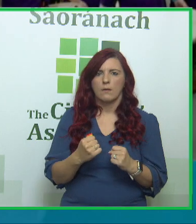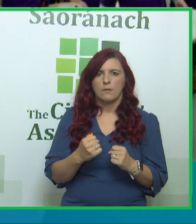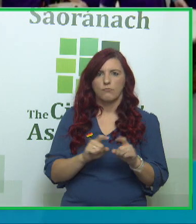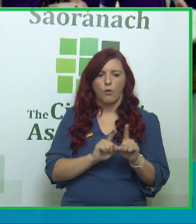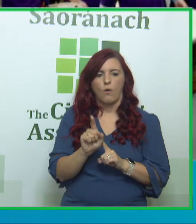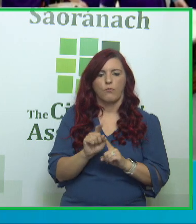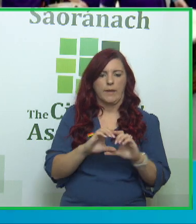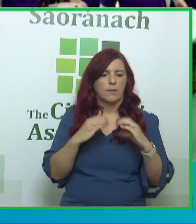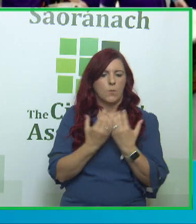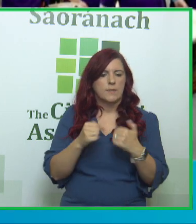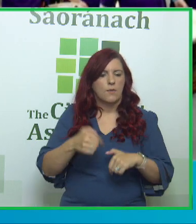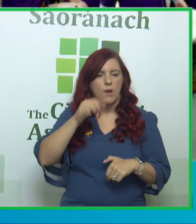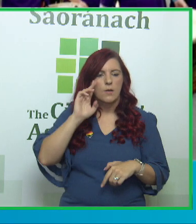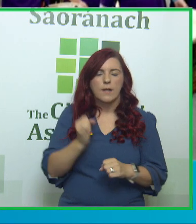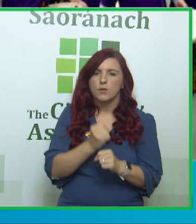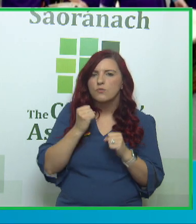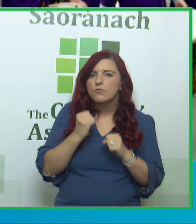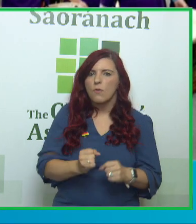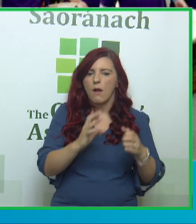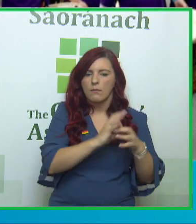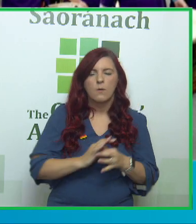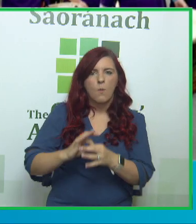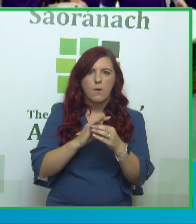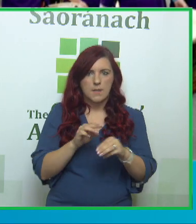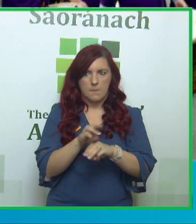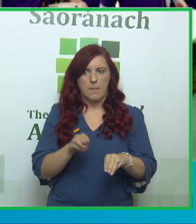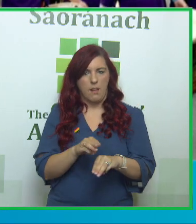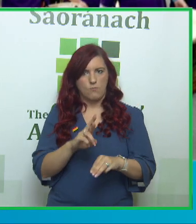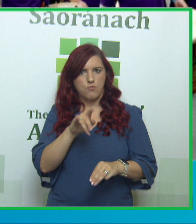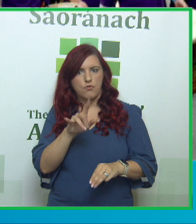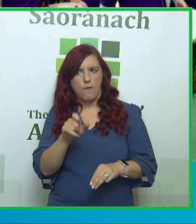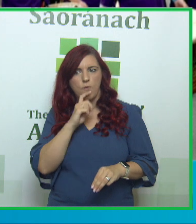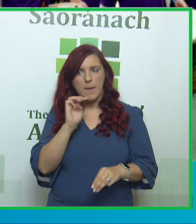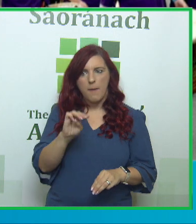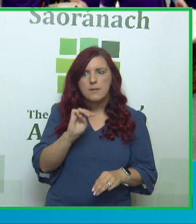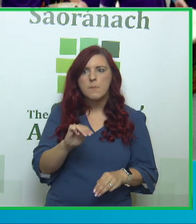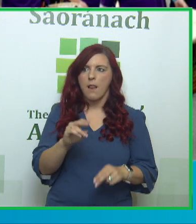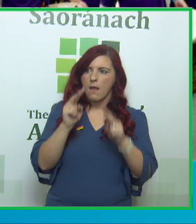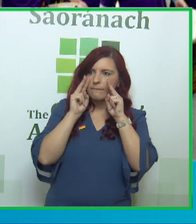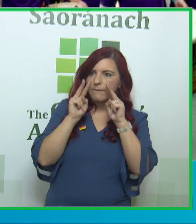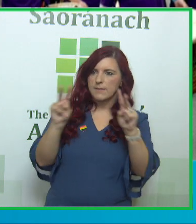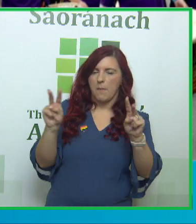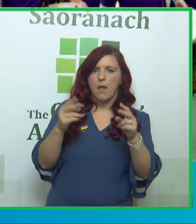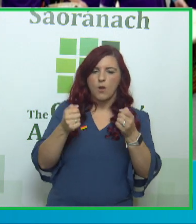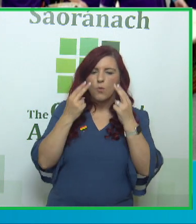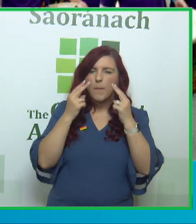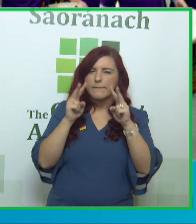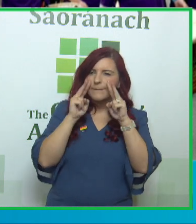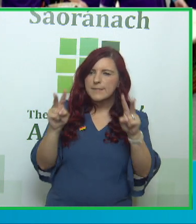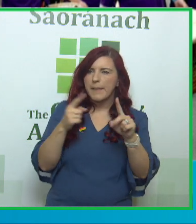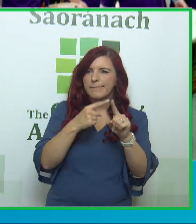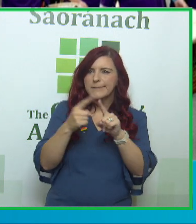community in Ireland, a really strong cohort of people, recovery is possible and it is visible. It tends to be visible at different